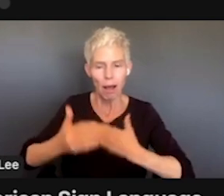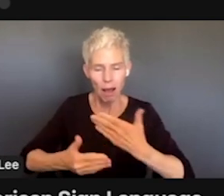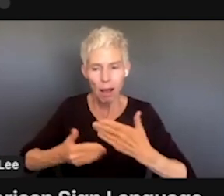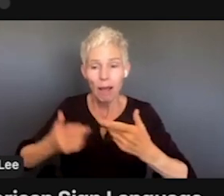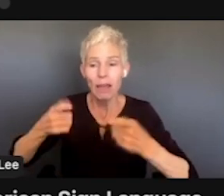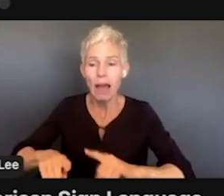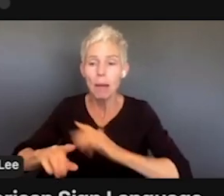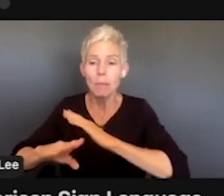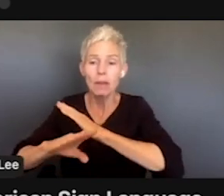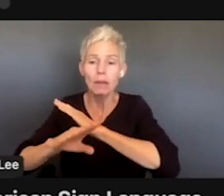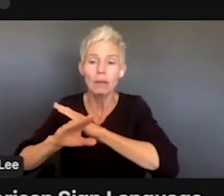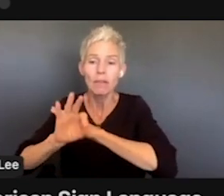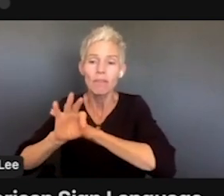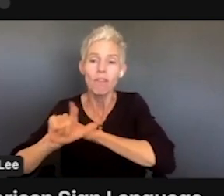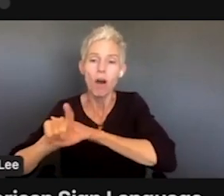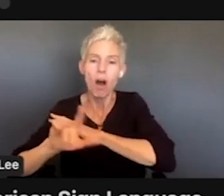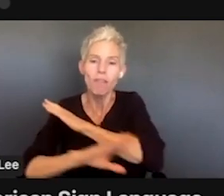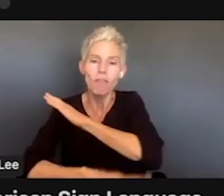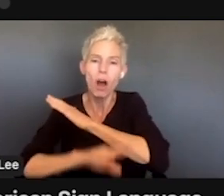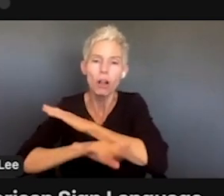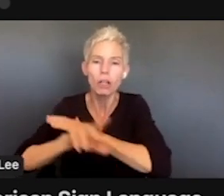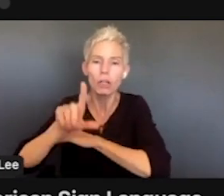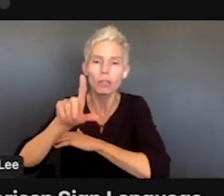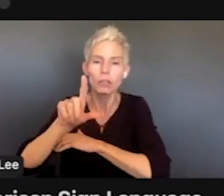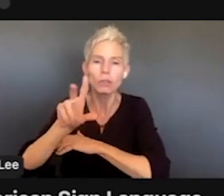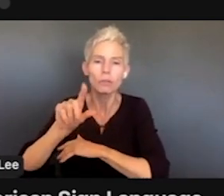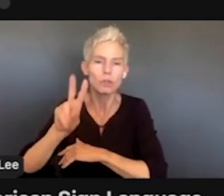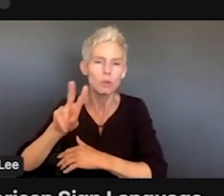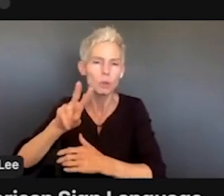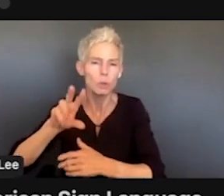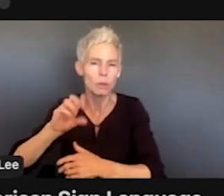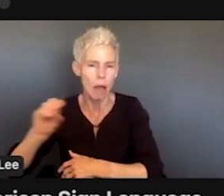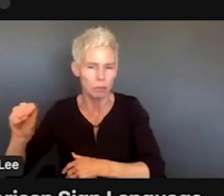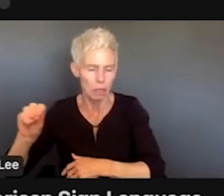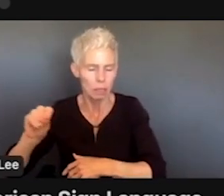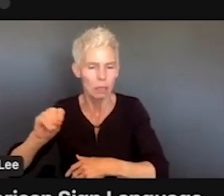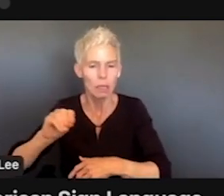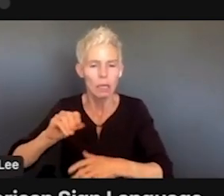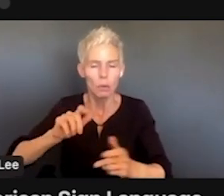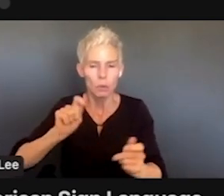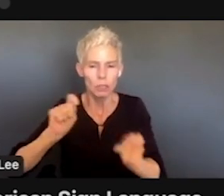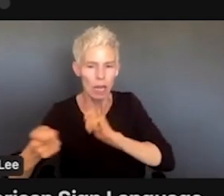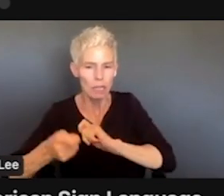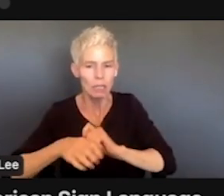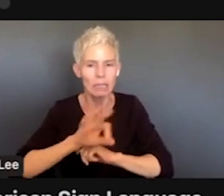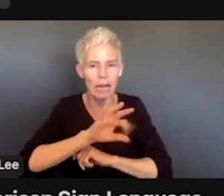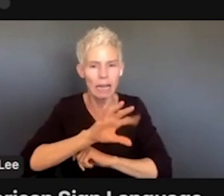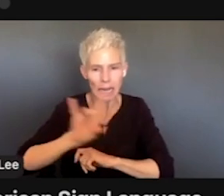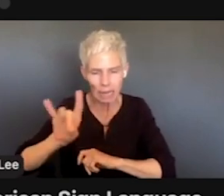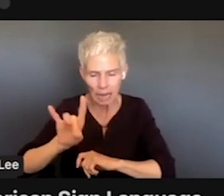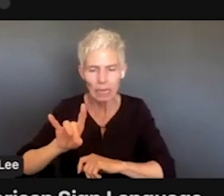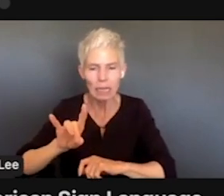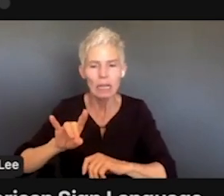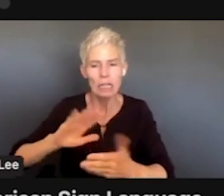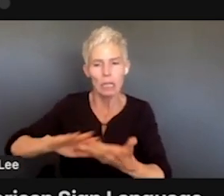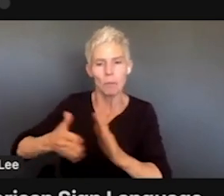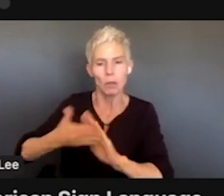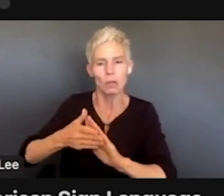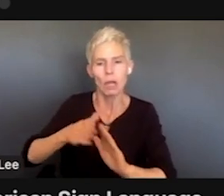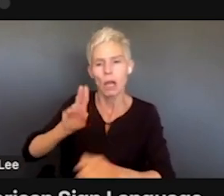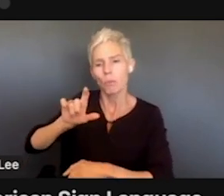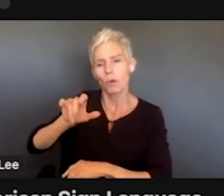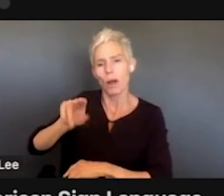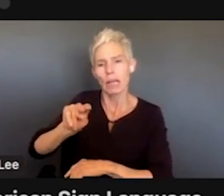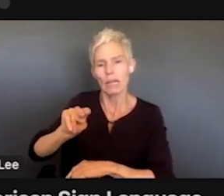we pivoted to 988 preparation and 988 community. And Brian, our partnership, you were the ones, again,